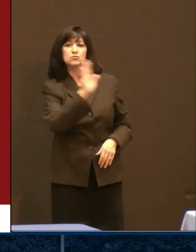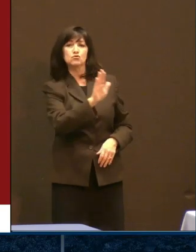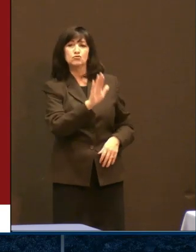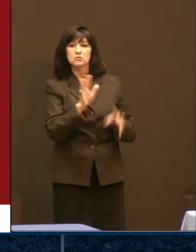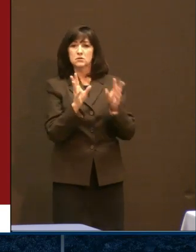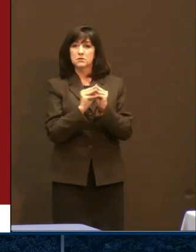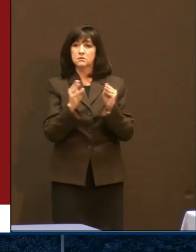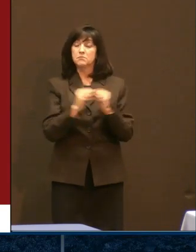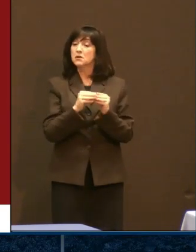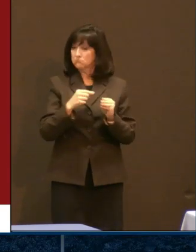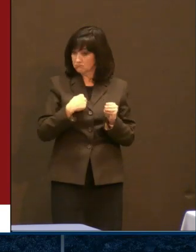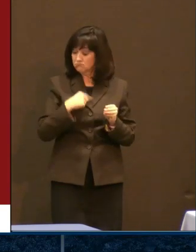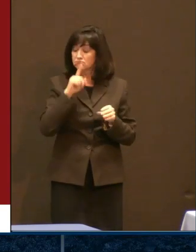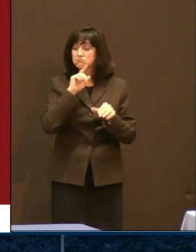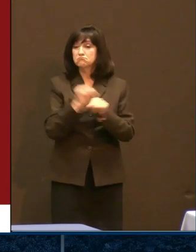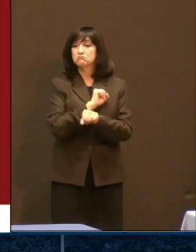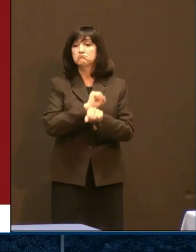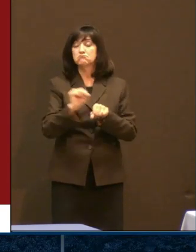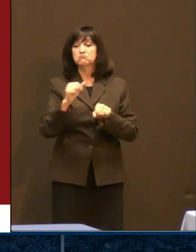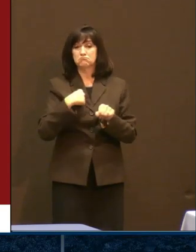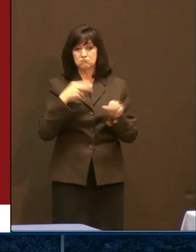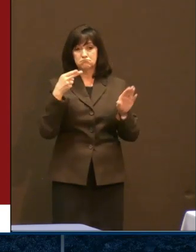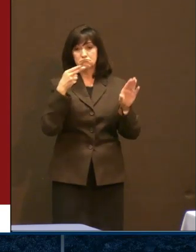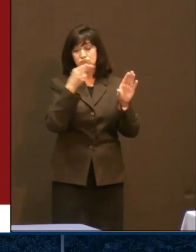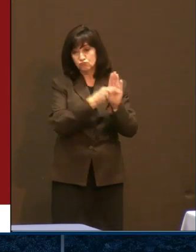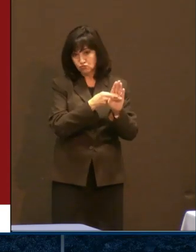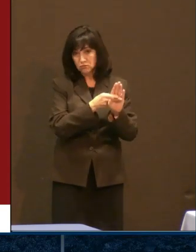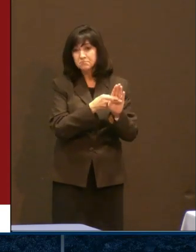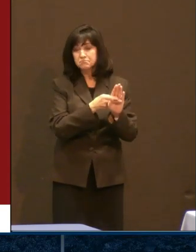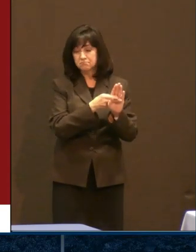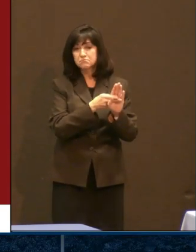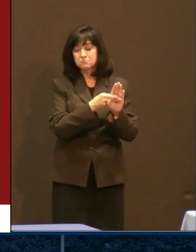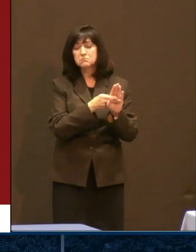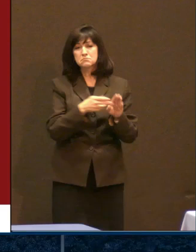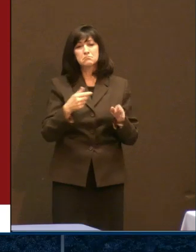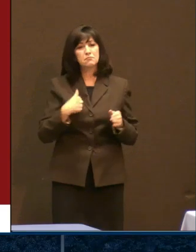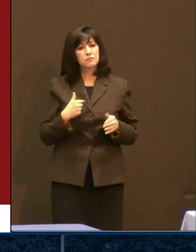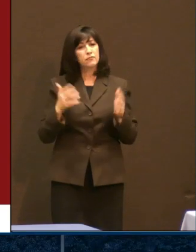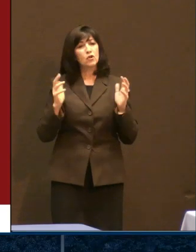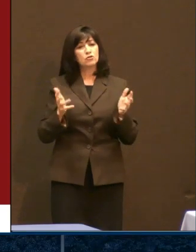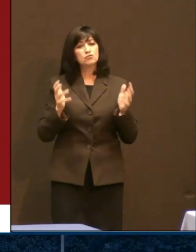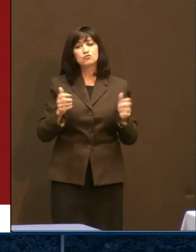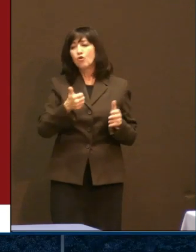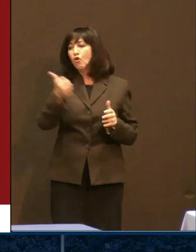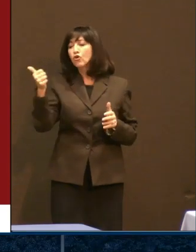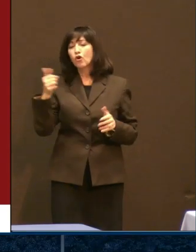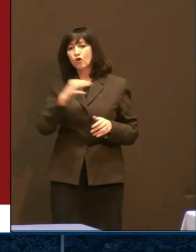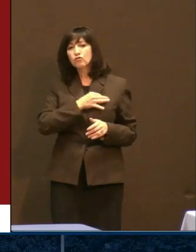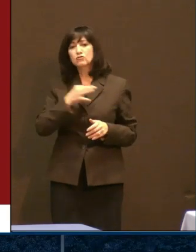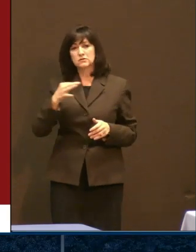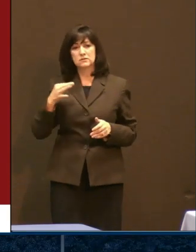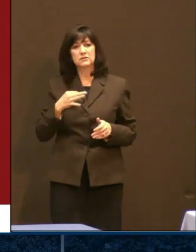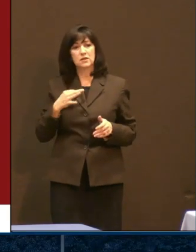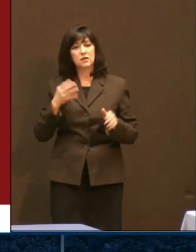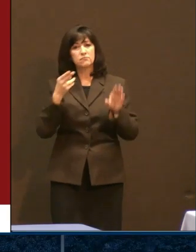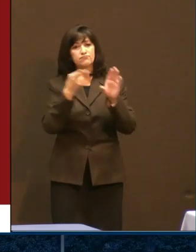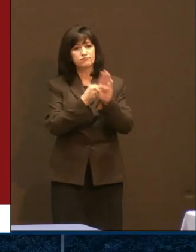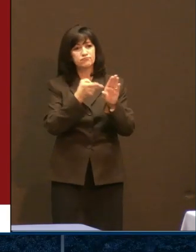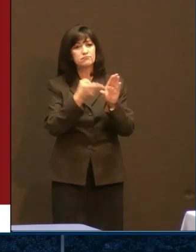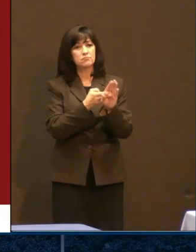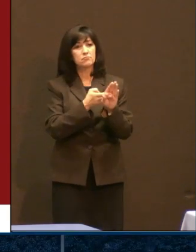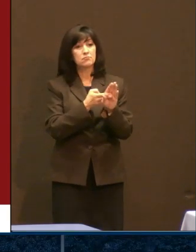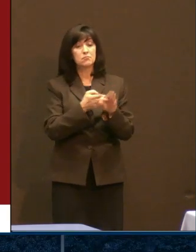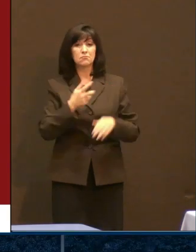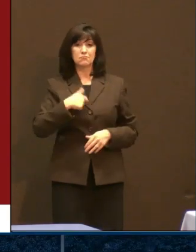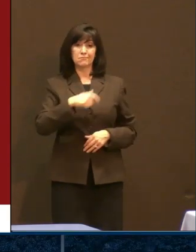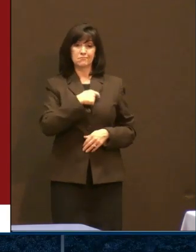time with my staff and those who do participate, and I want everybody to know that we're not just making